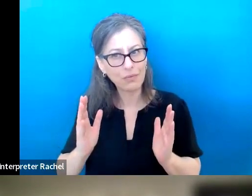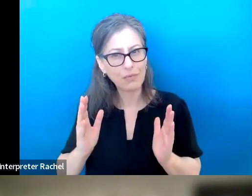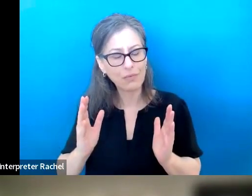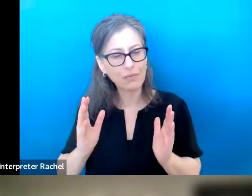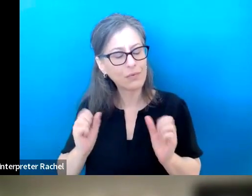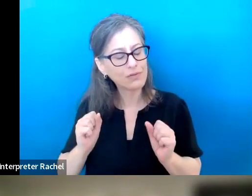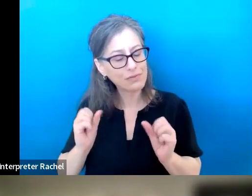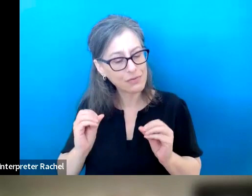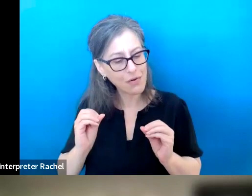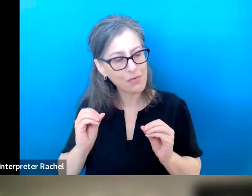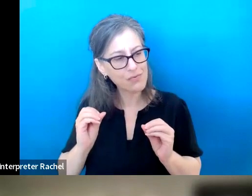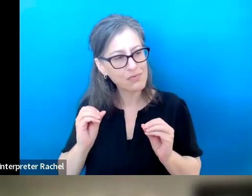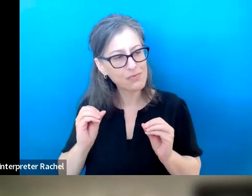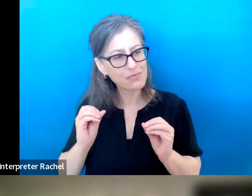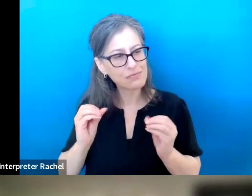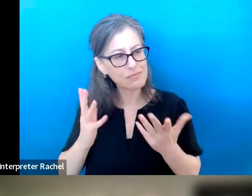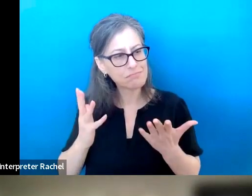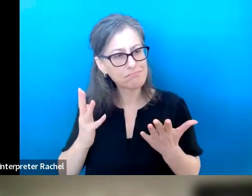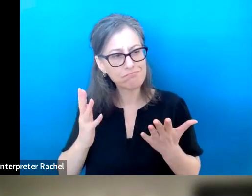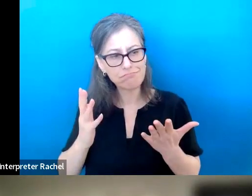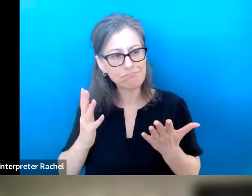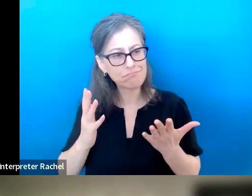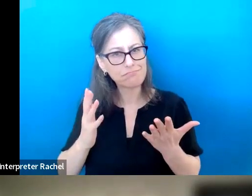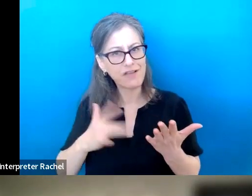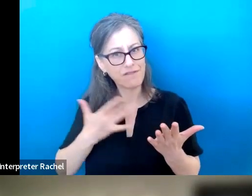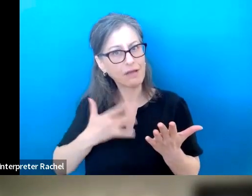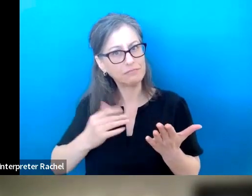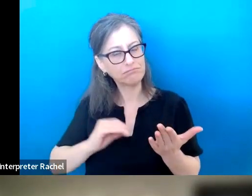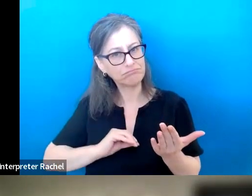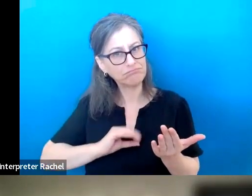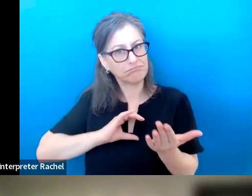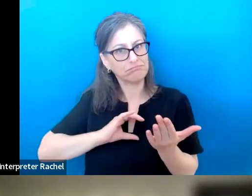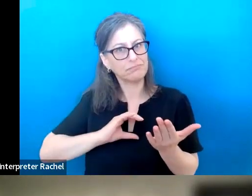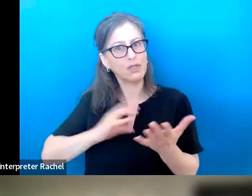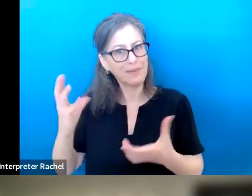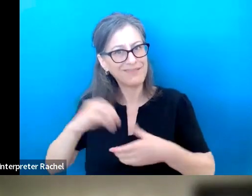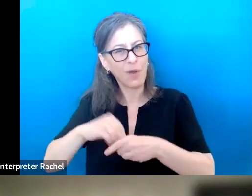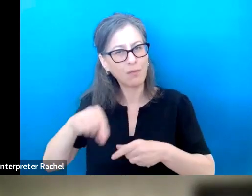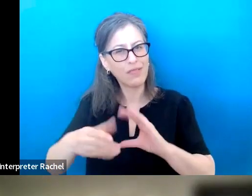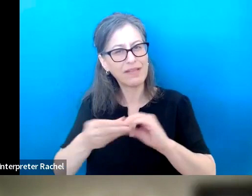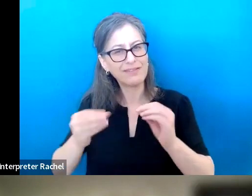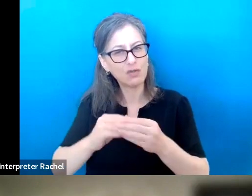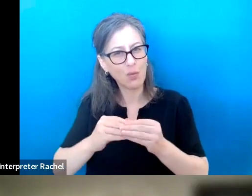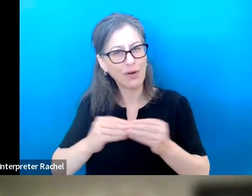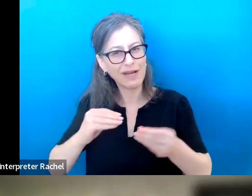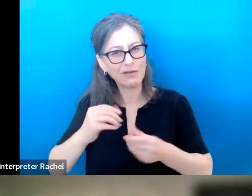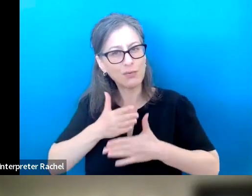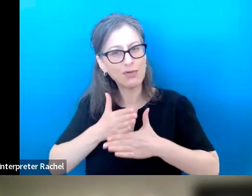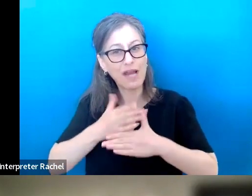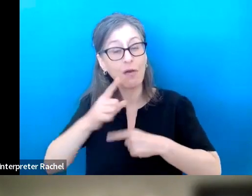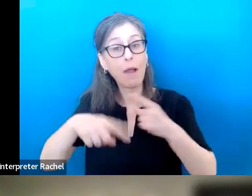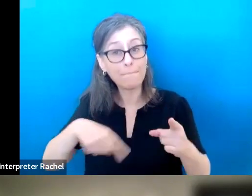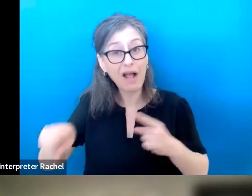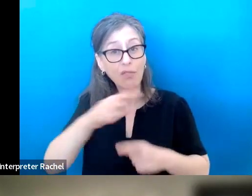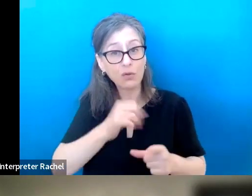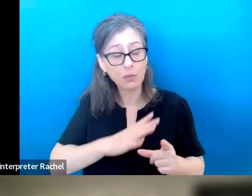also so pleased and felt so privileged to be part of telling this story about these women, and understood the